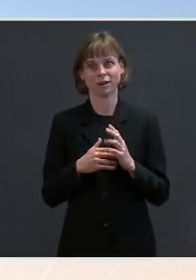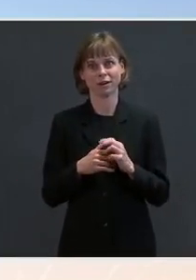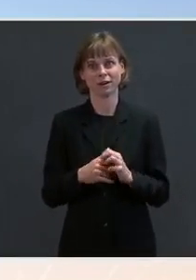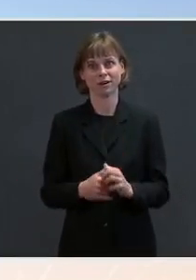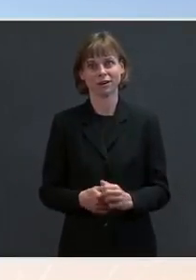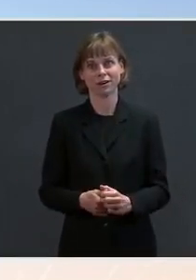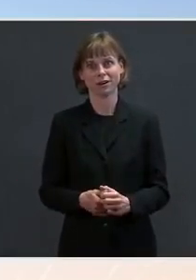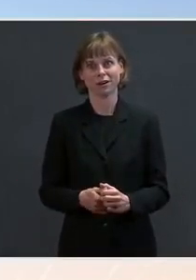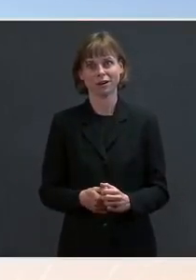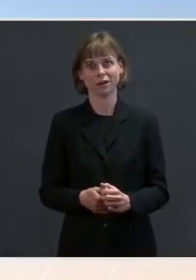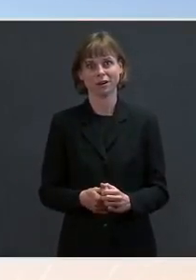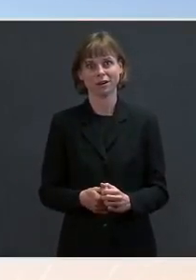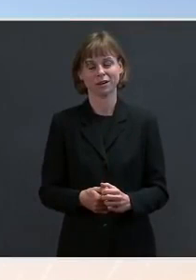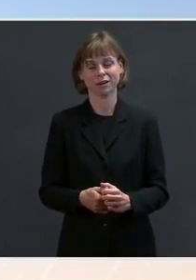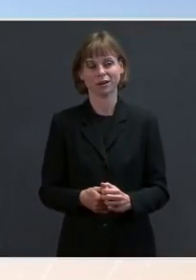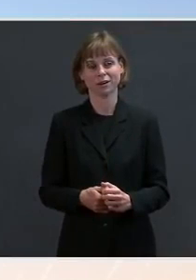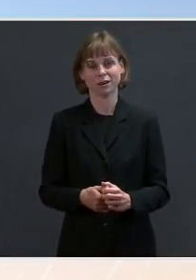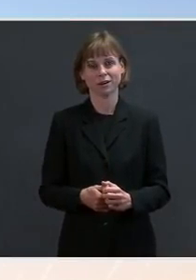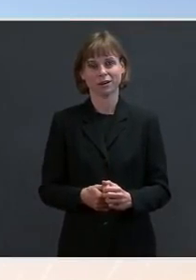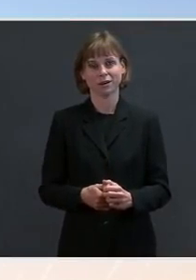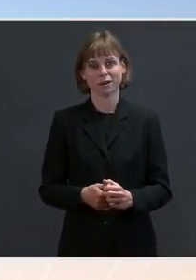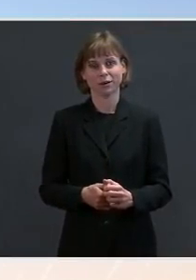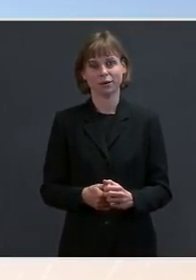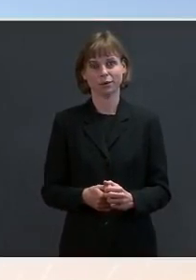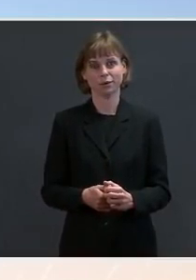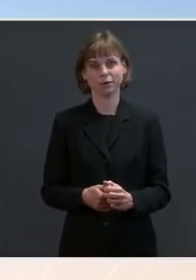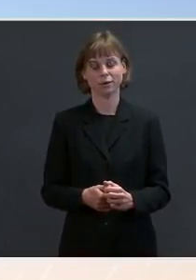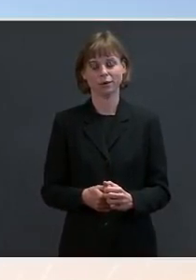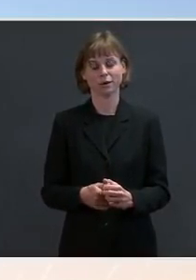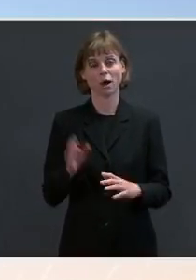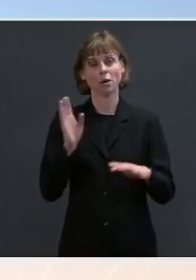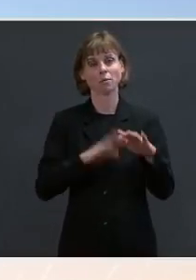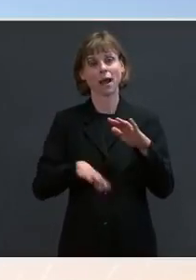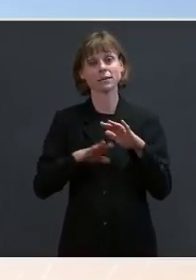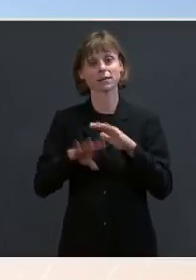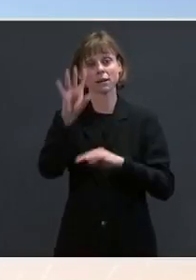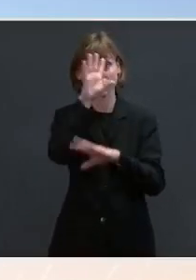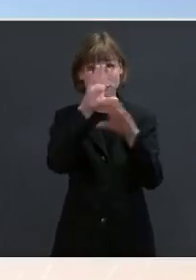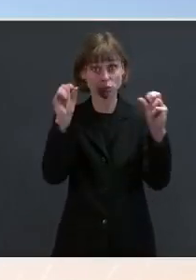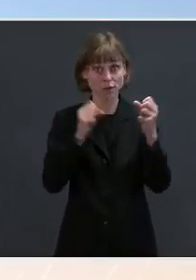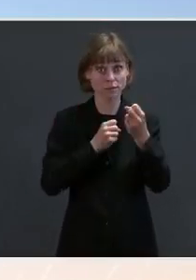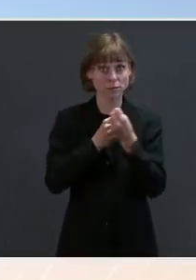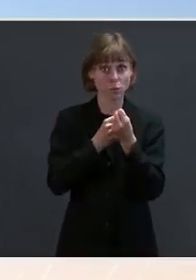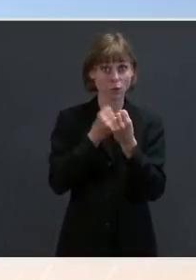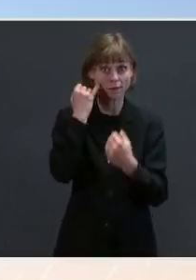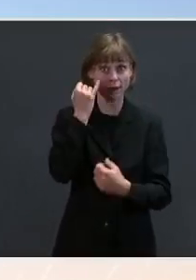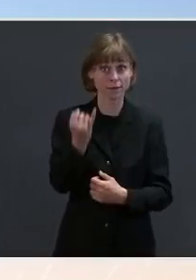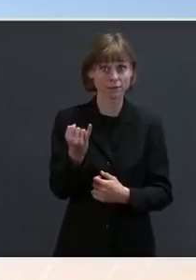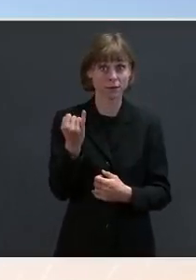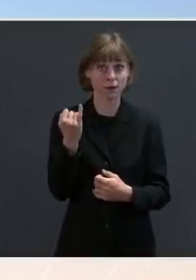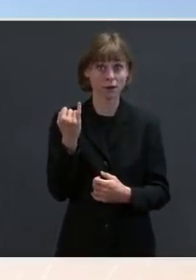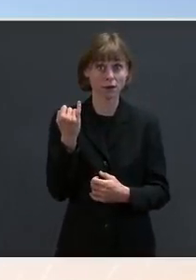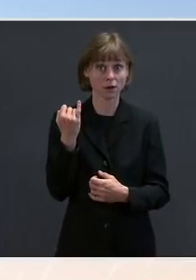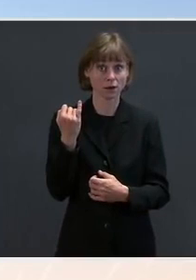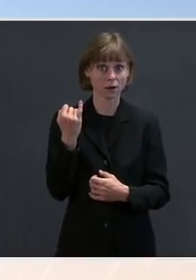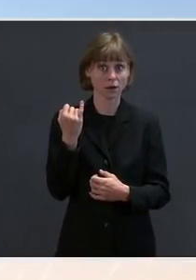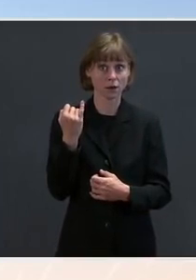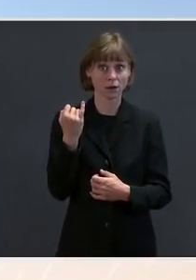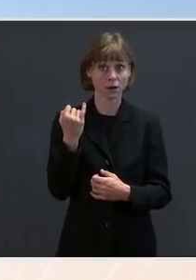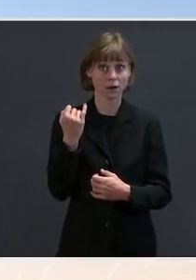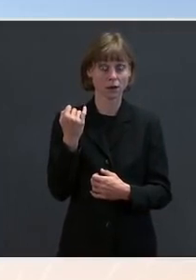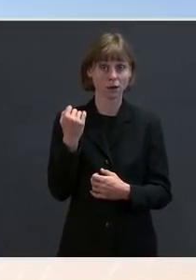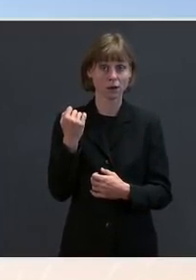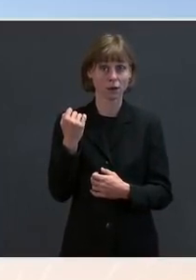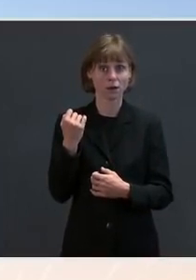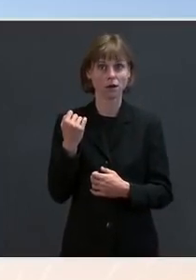So basically, does the president support the idea of giving descendants